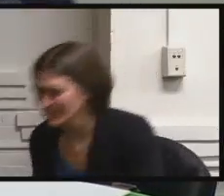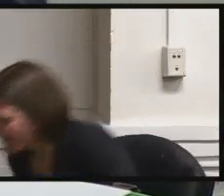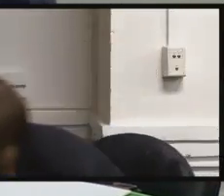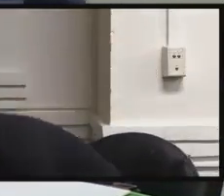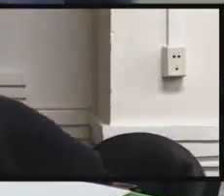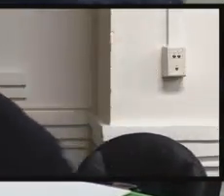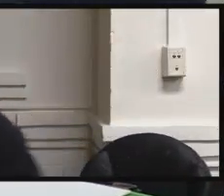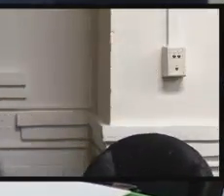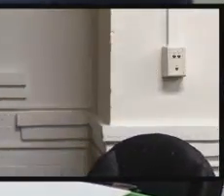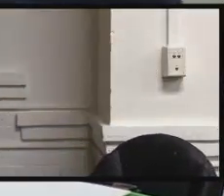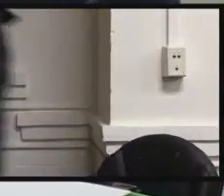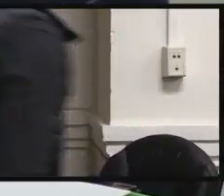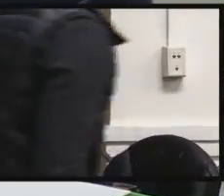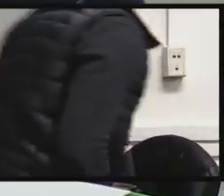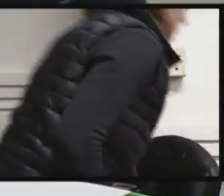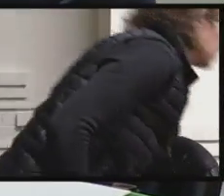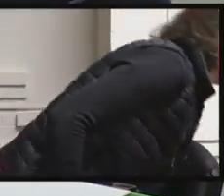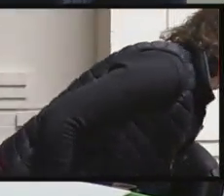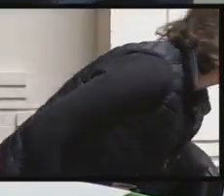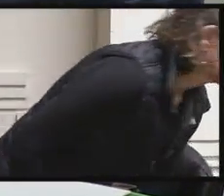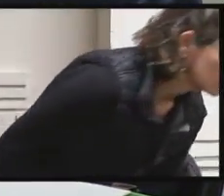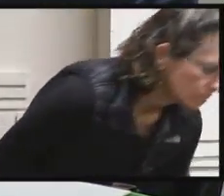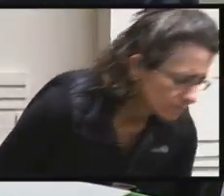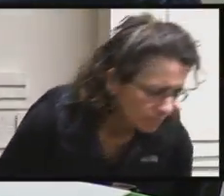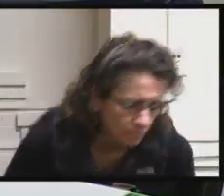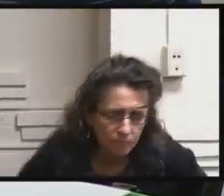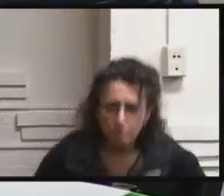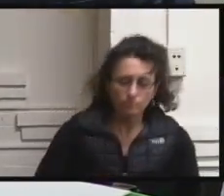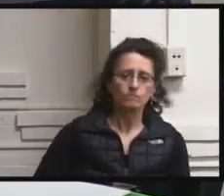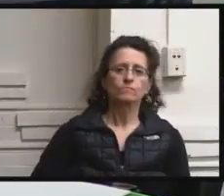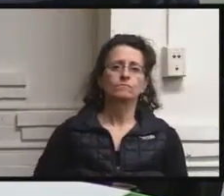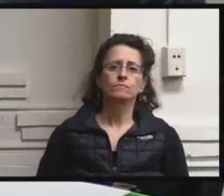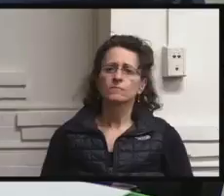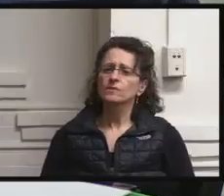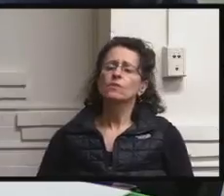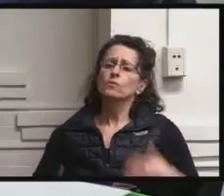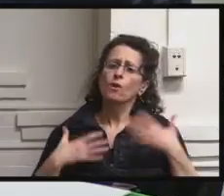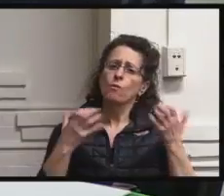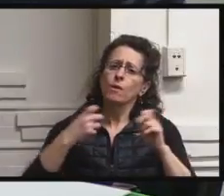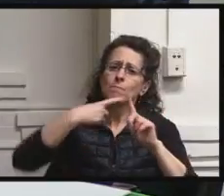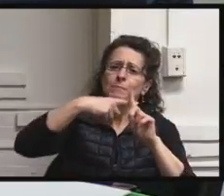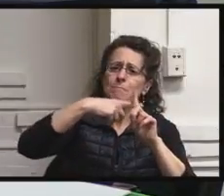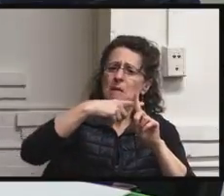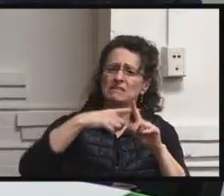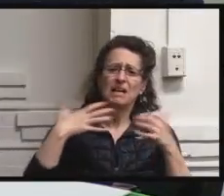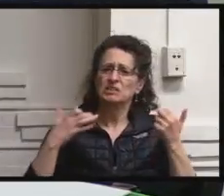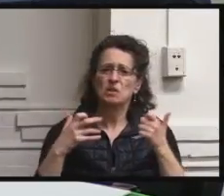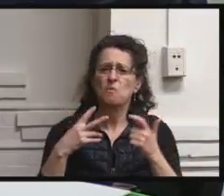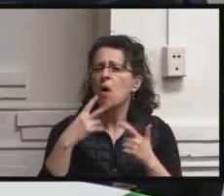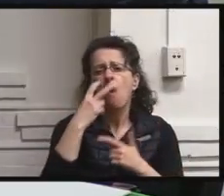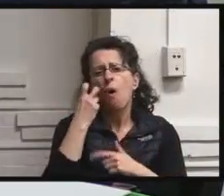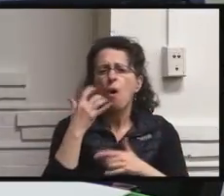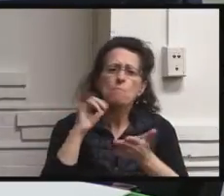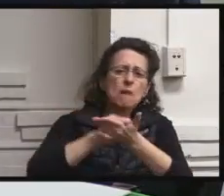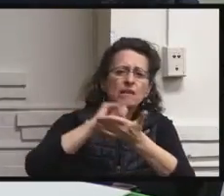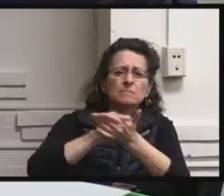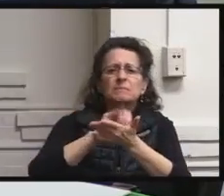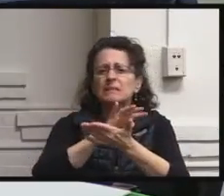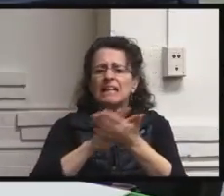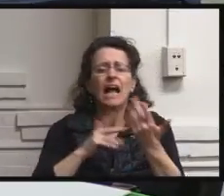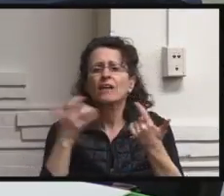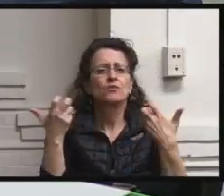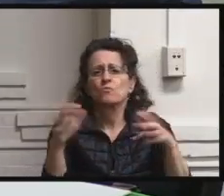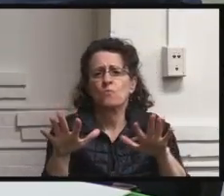not to. Sorry, be. Donna. No, but I'm trying not to be. I don't think we should start at that place where we're cynical. Yeah. I think we should at least be able to ask